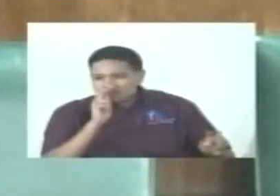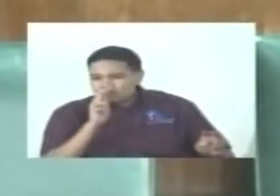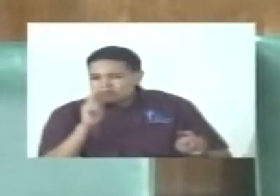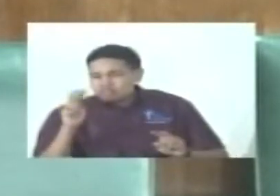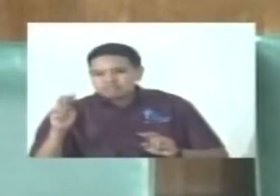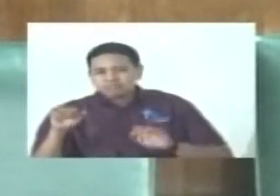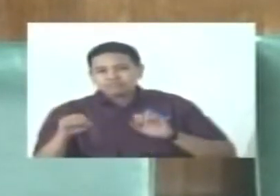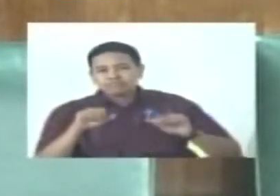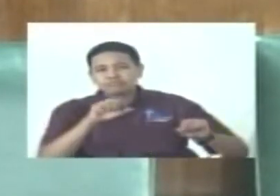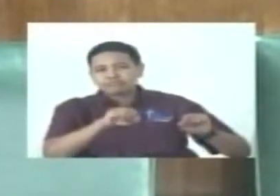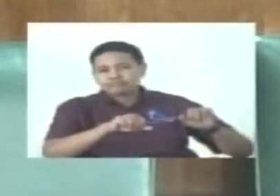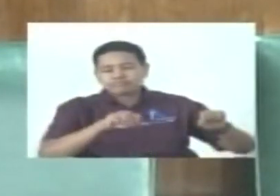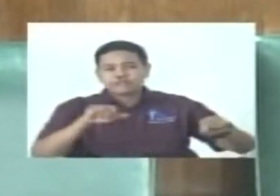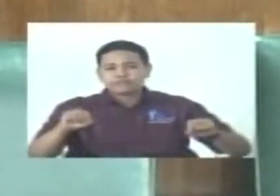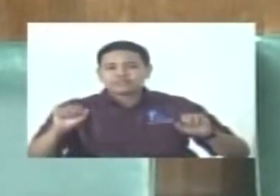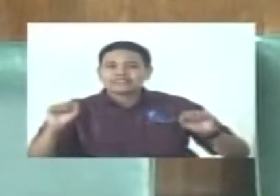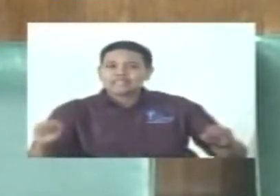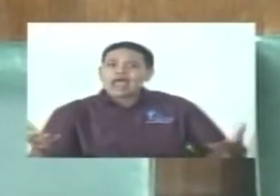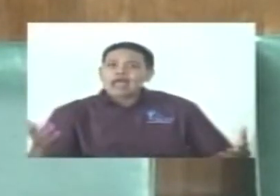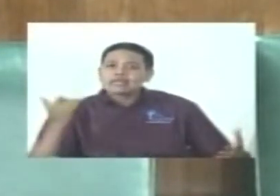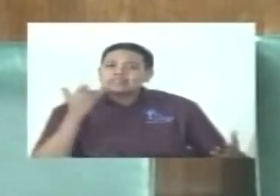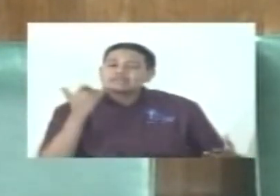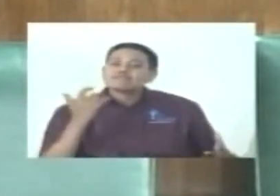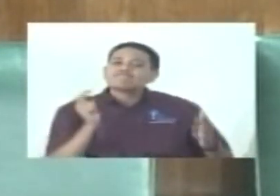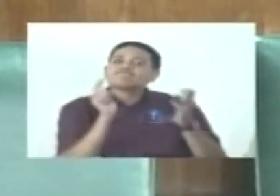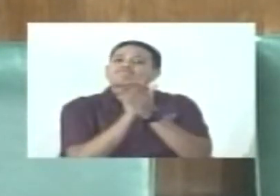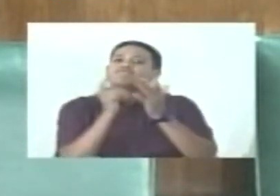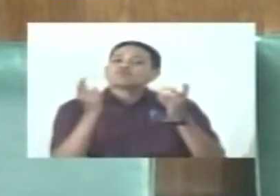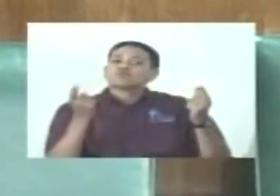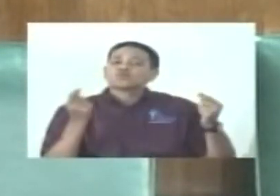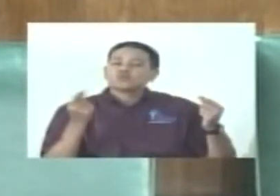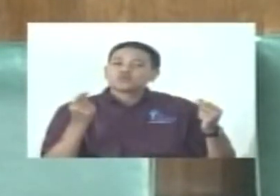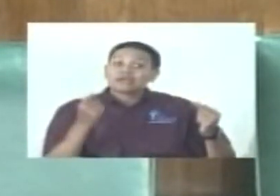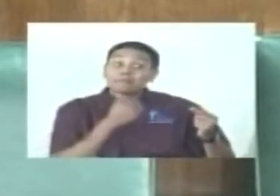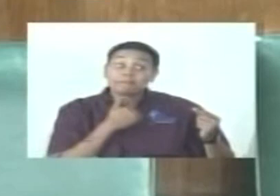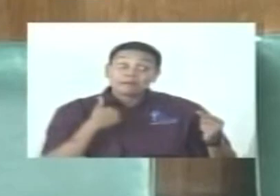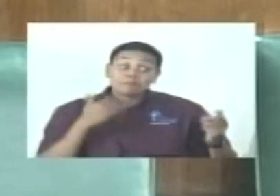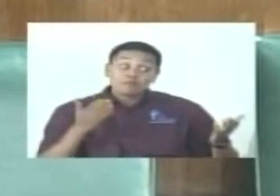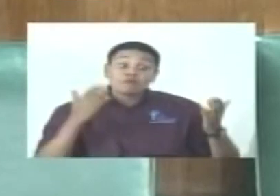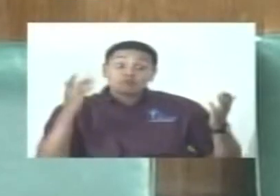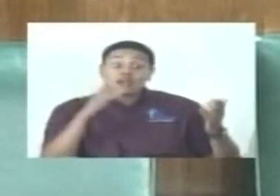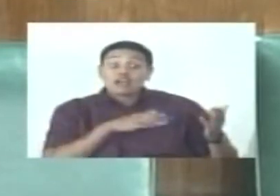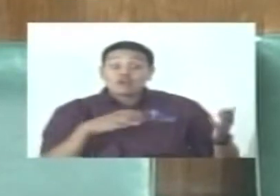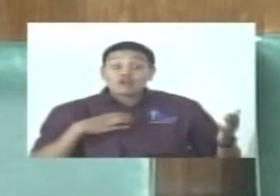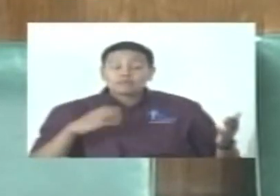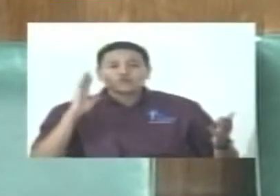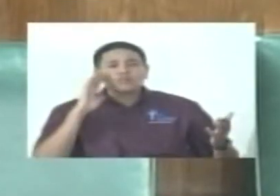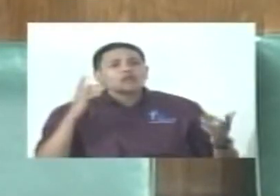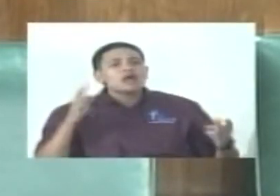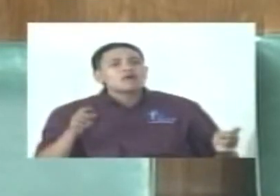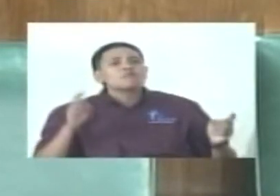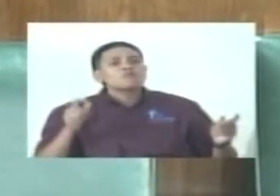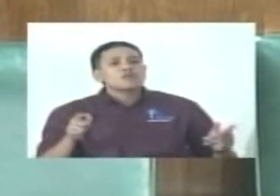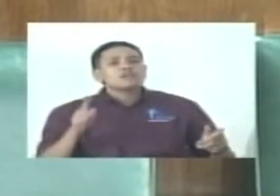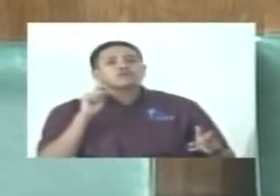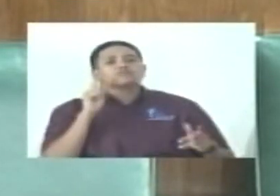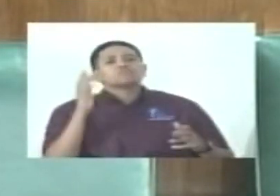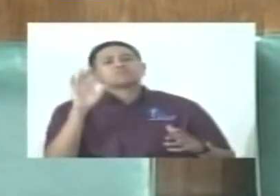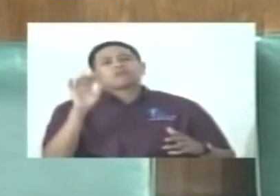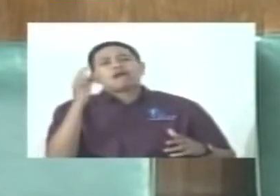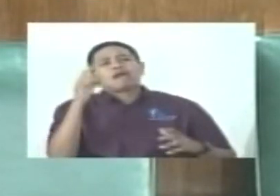amendments proposed by the committee will come quickly. It took about 18 months of the committee work to be